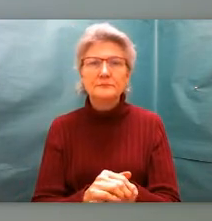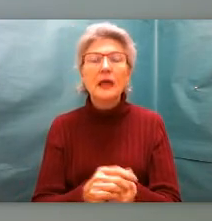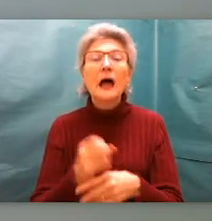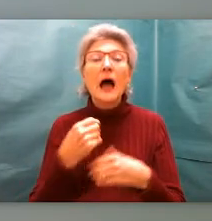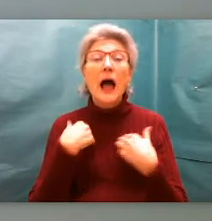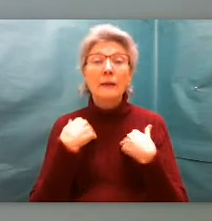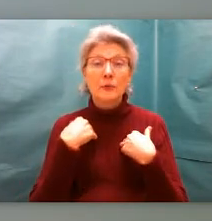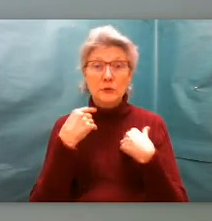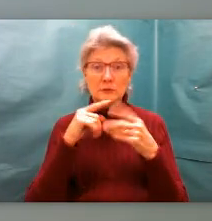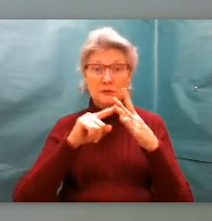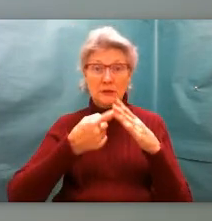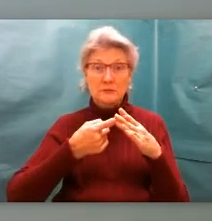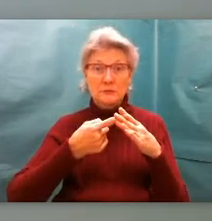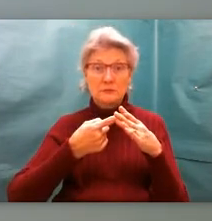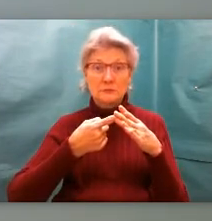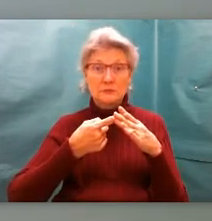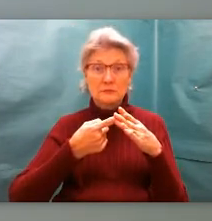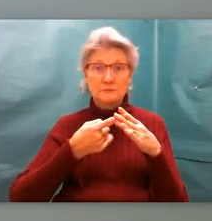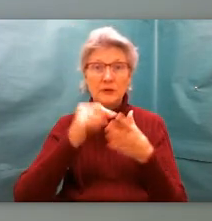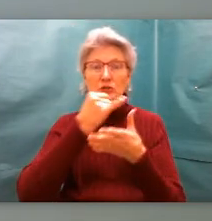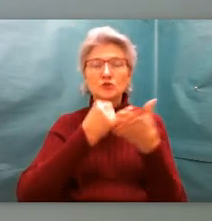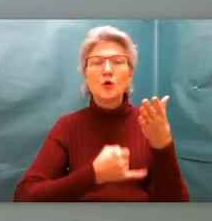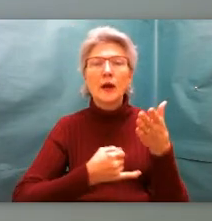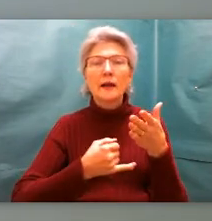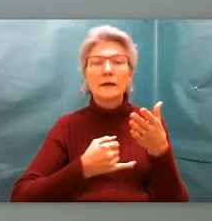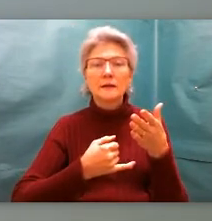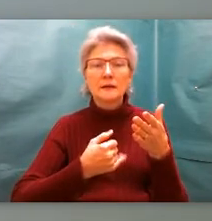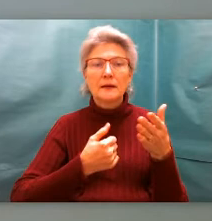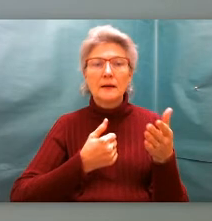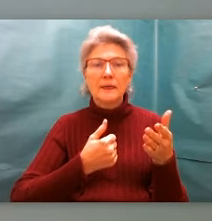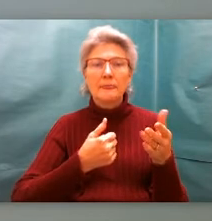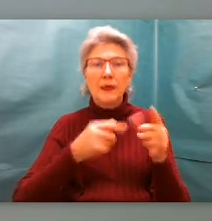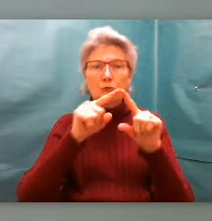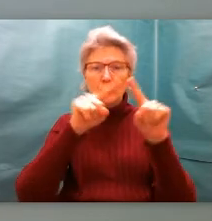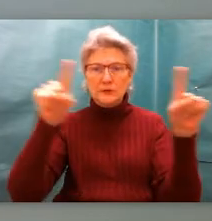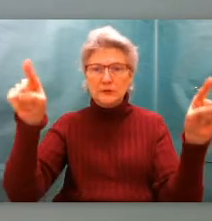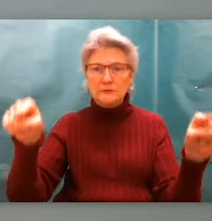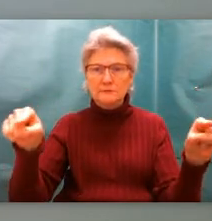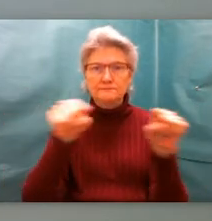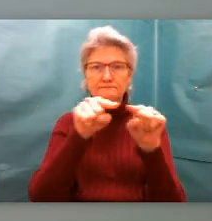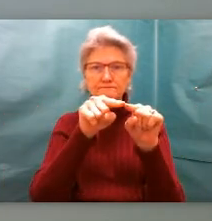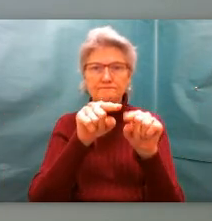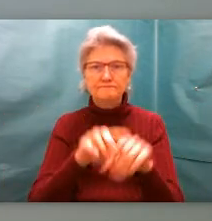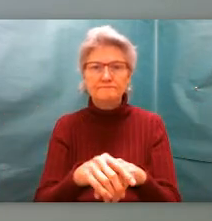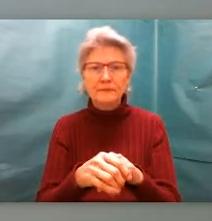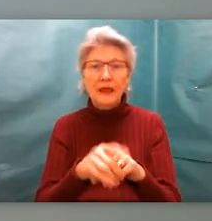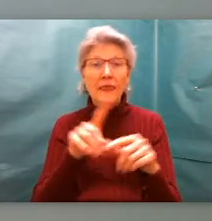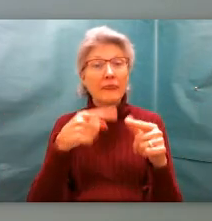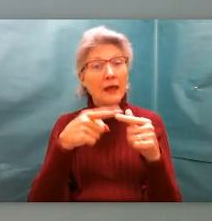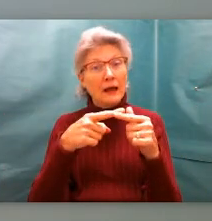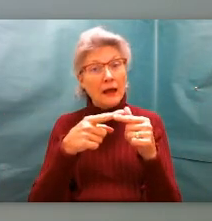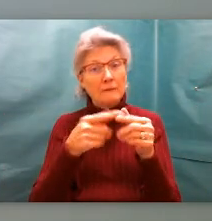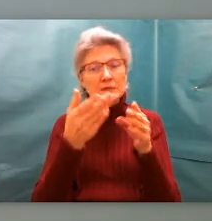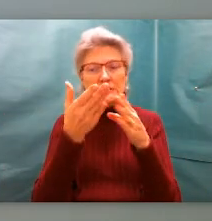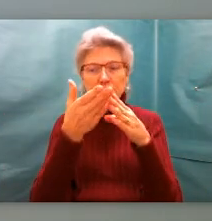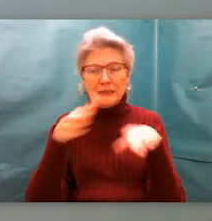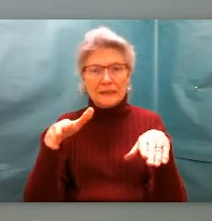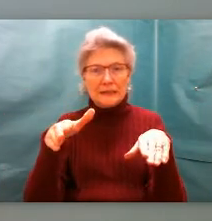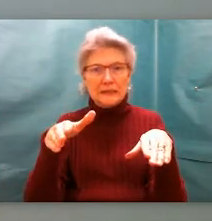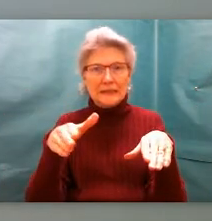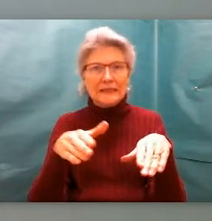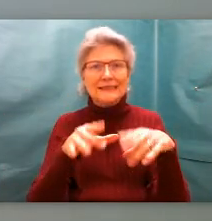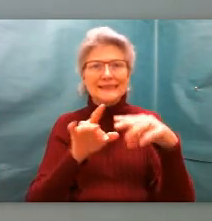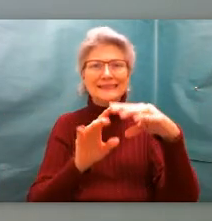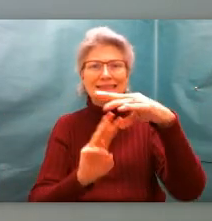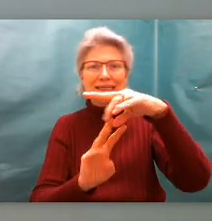So I'm going to start by drawing myself a rectangle. And then I'm going to split this rectangle